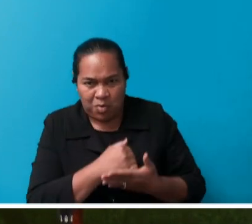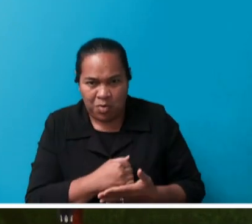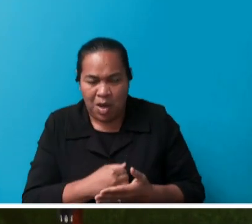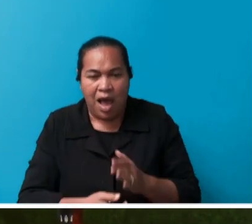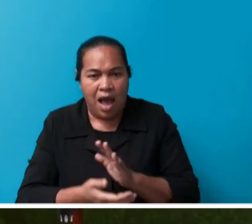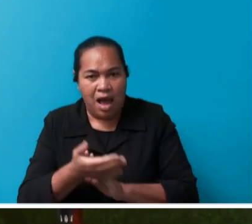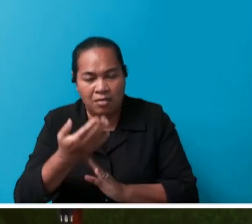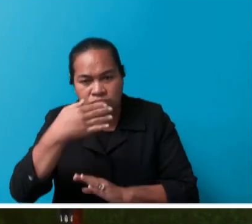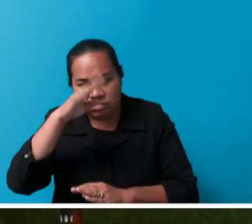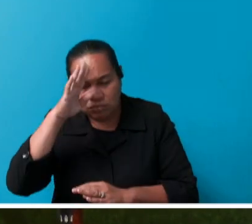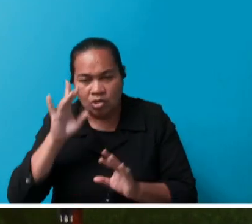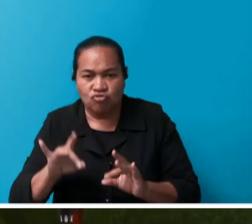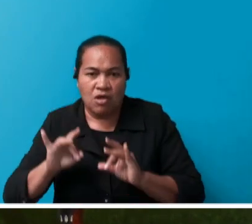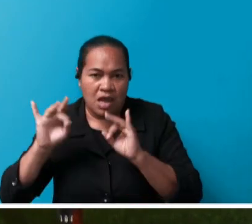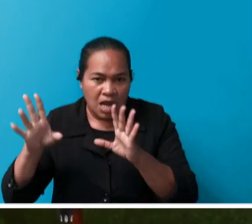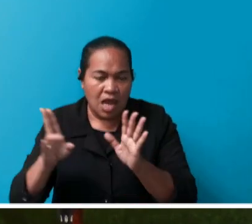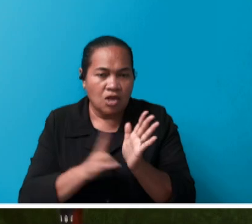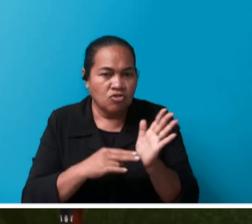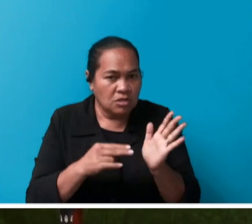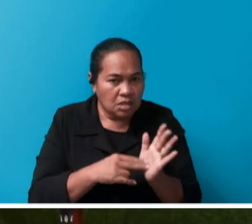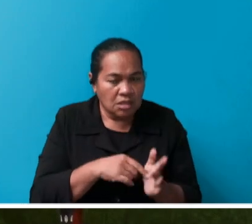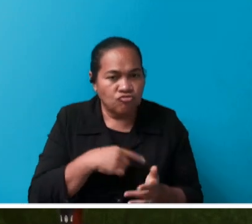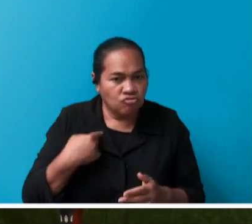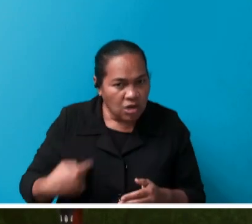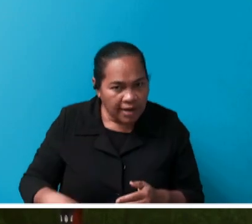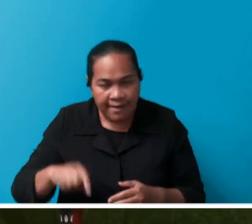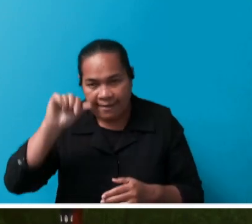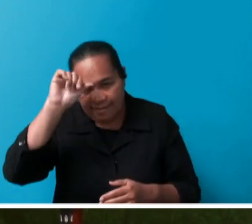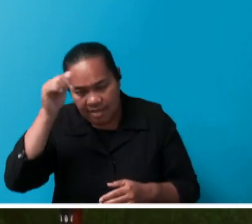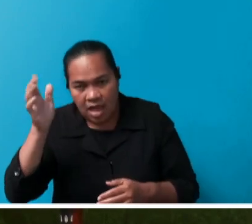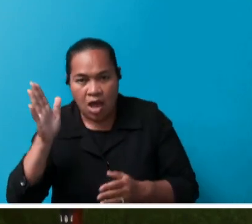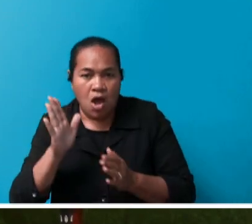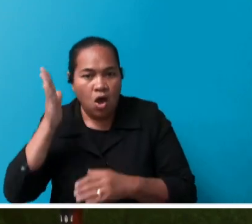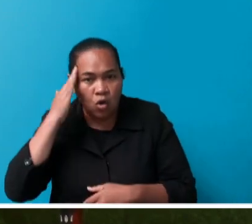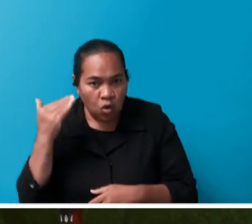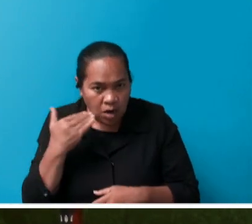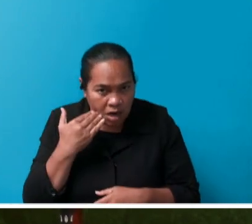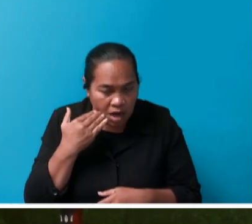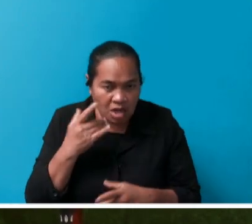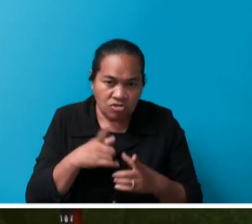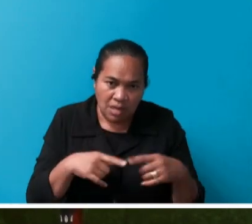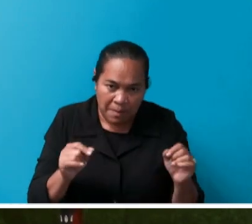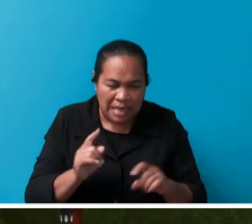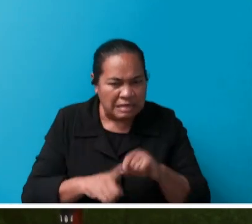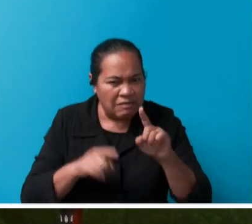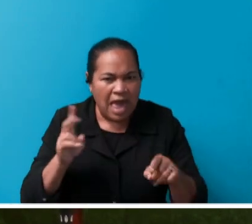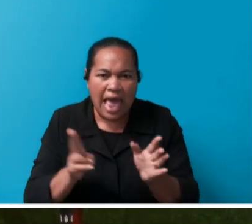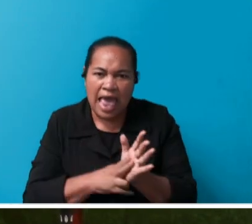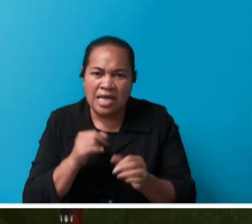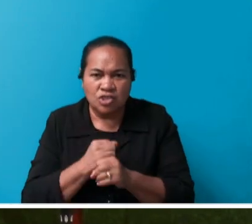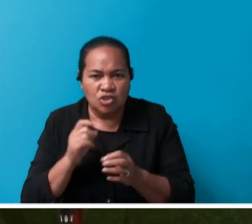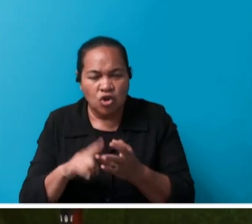commissioners of Australia, New Zealand, China, India, Korea, and Japan, and many non-government organizations,